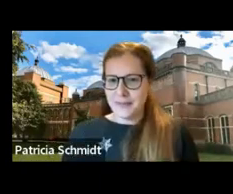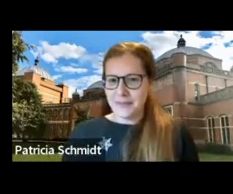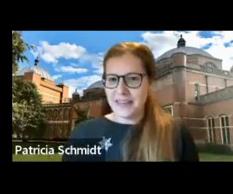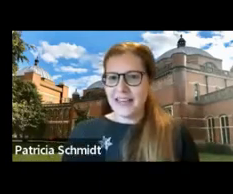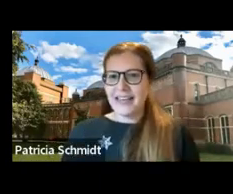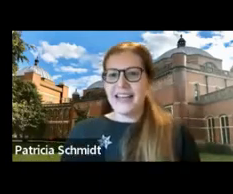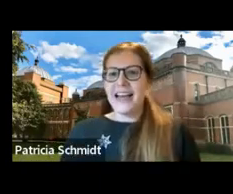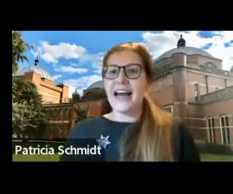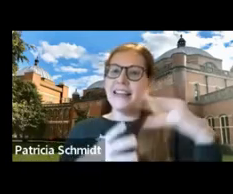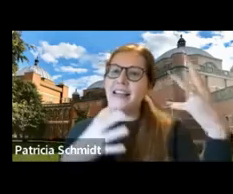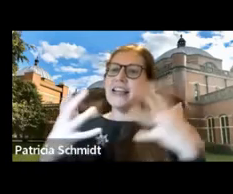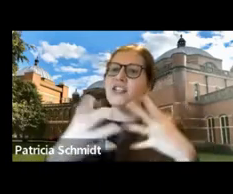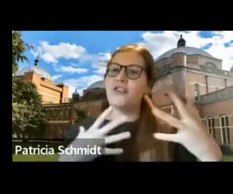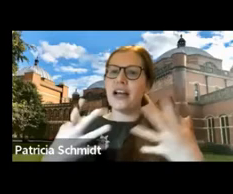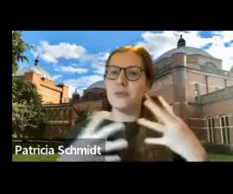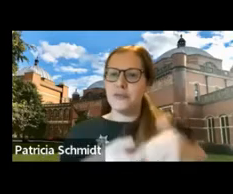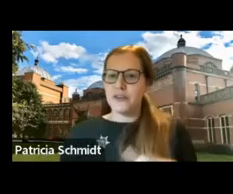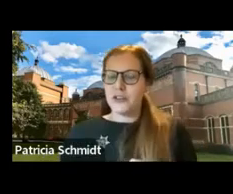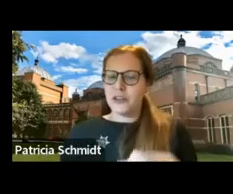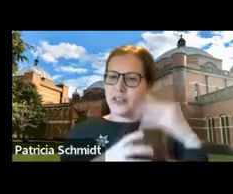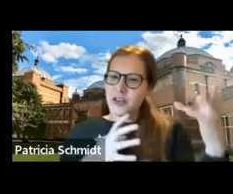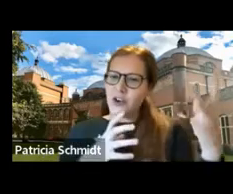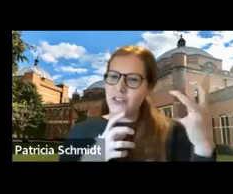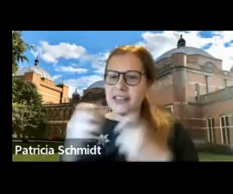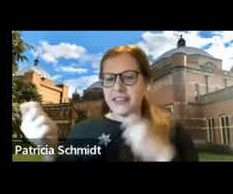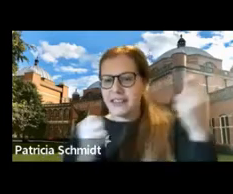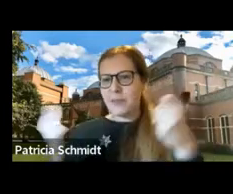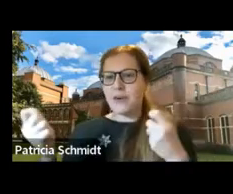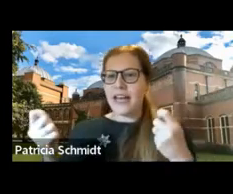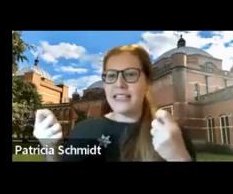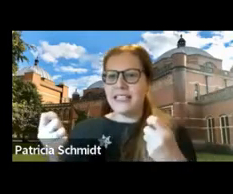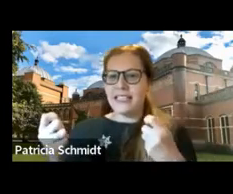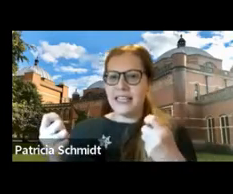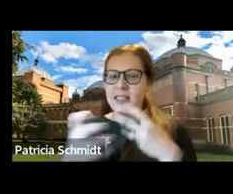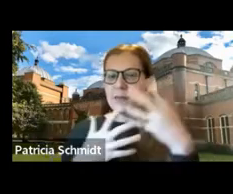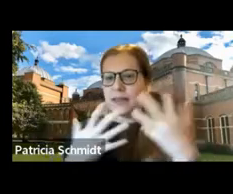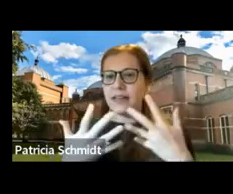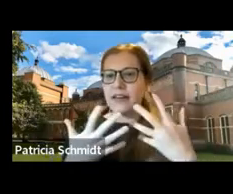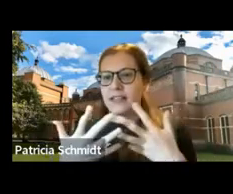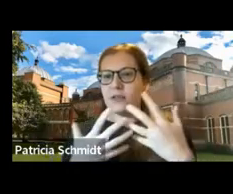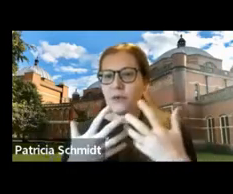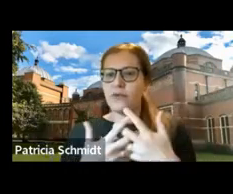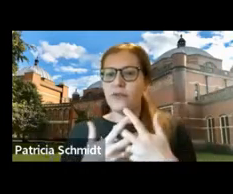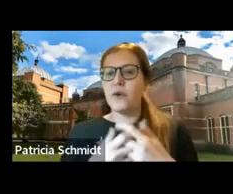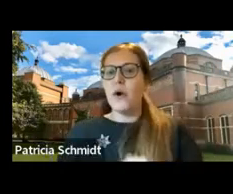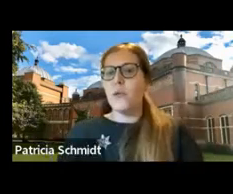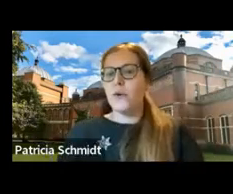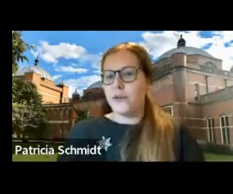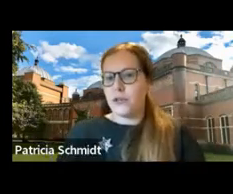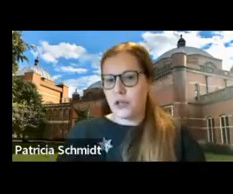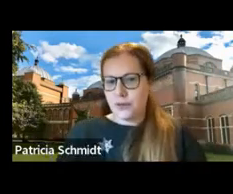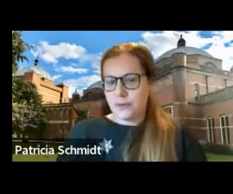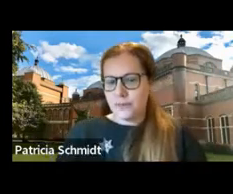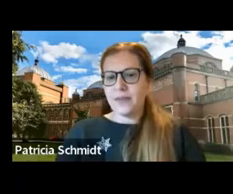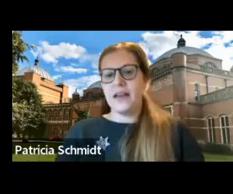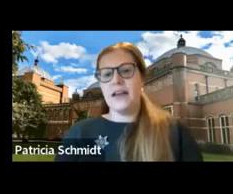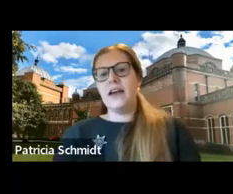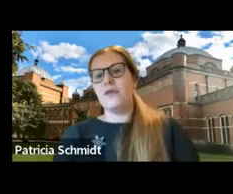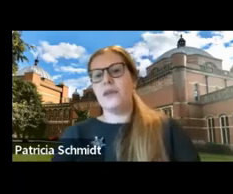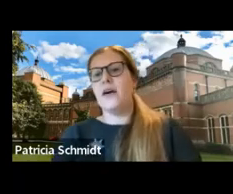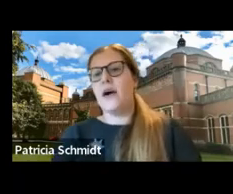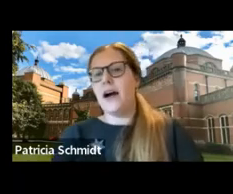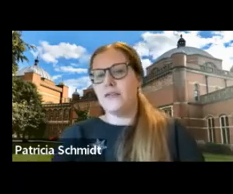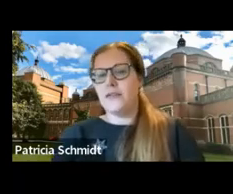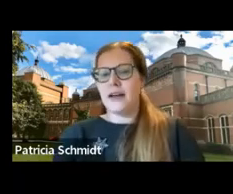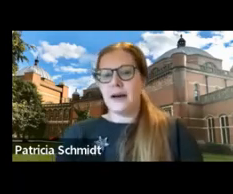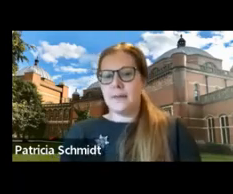space-time, and they interact with each other. They are not separate entities, but they are interwoven with each other. If